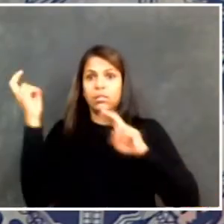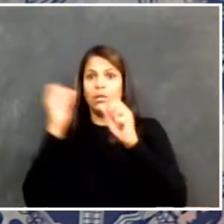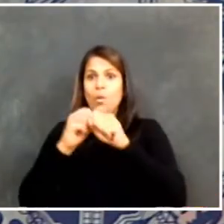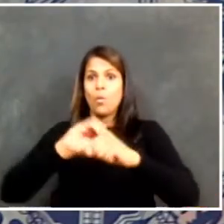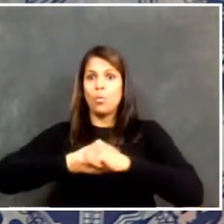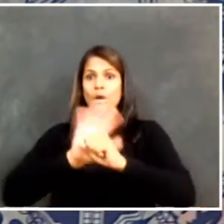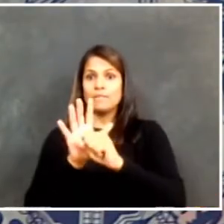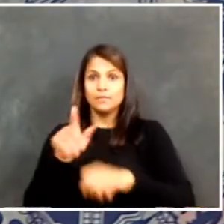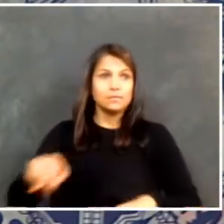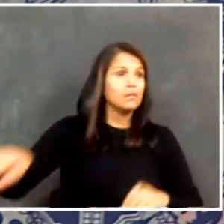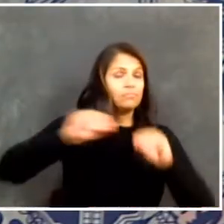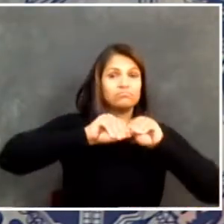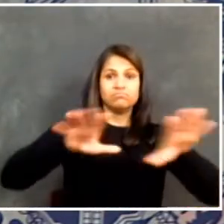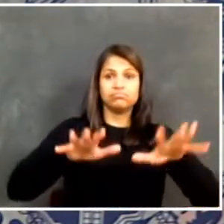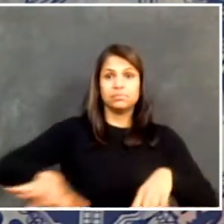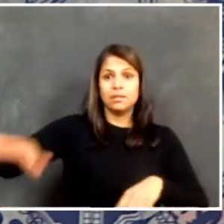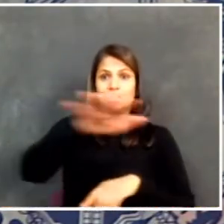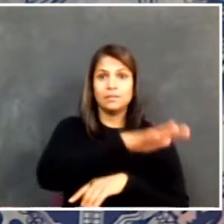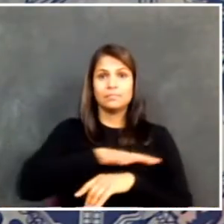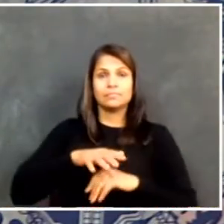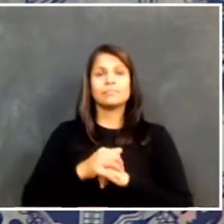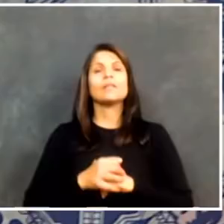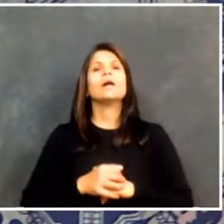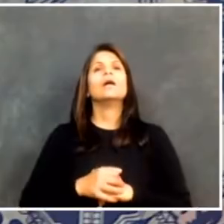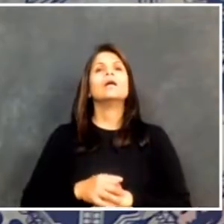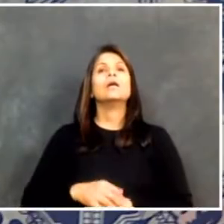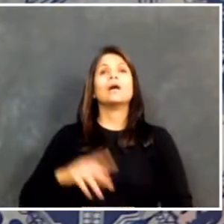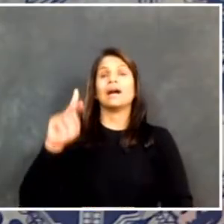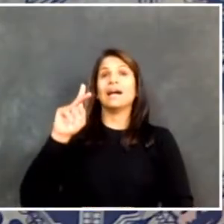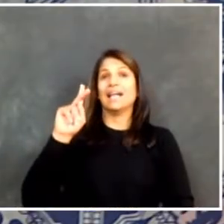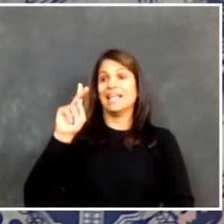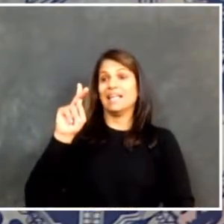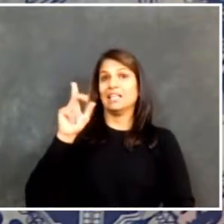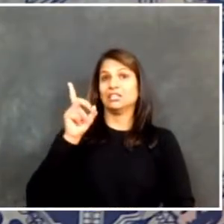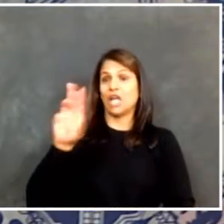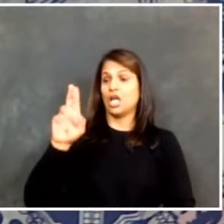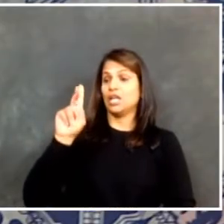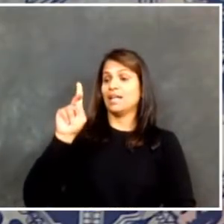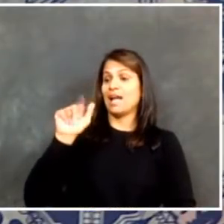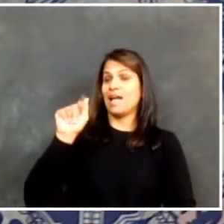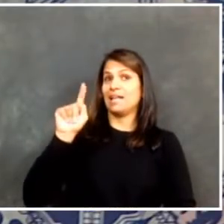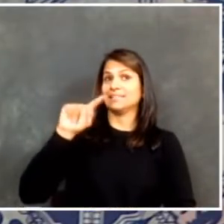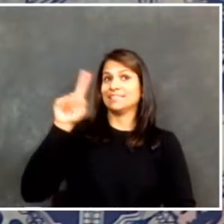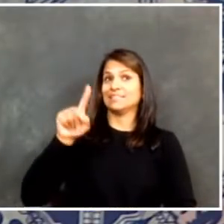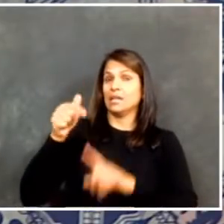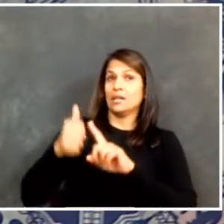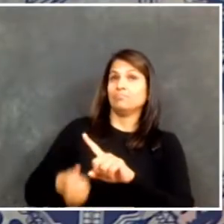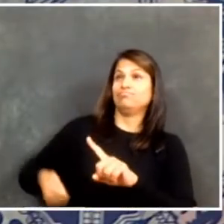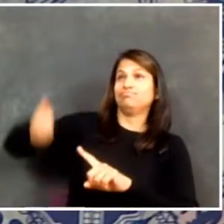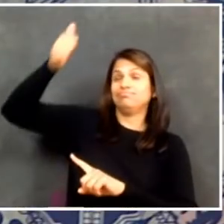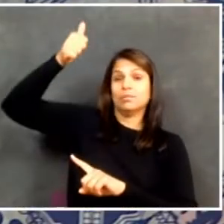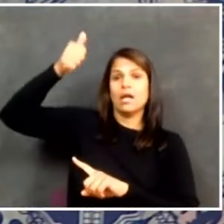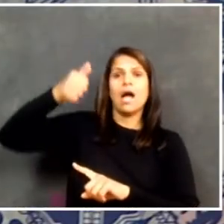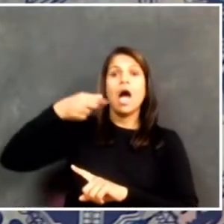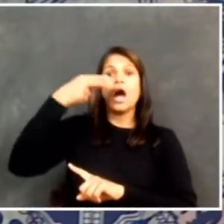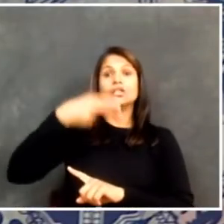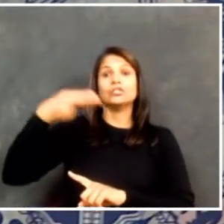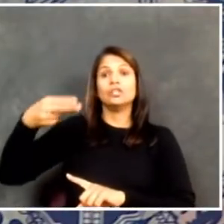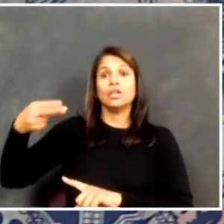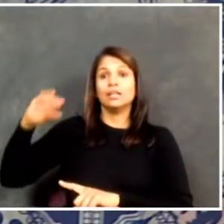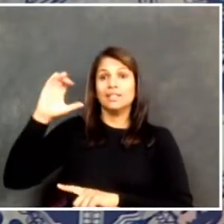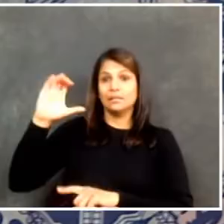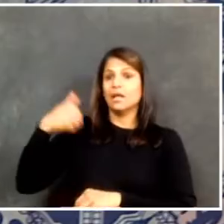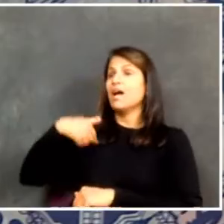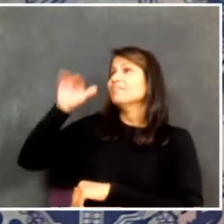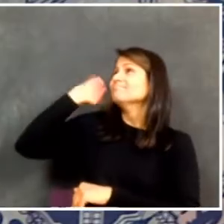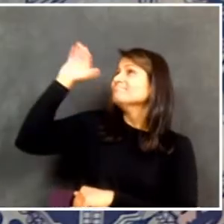I keep ensuring that anyone who needed care and was in real danger got the care they needed. We never had a day